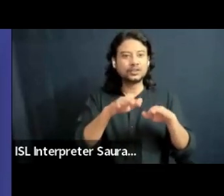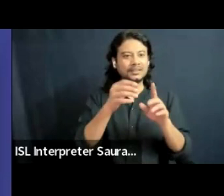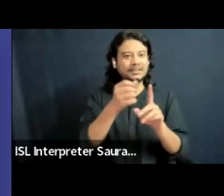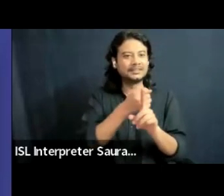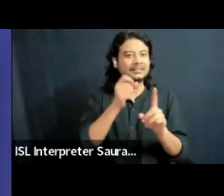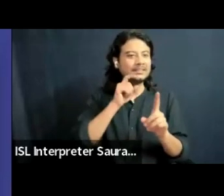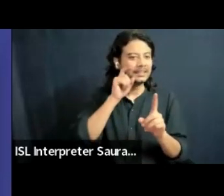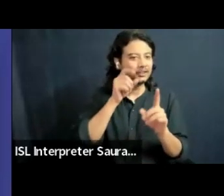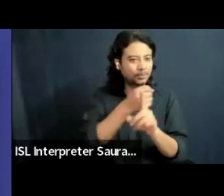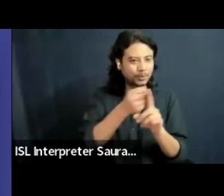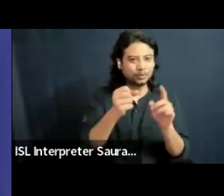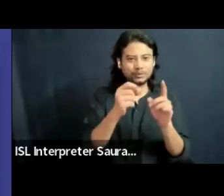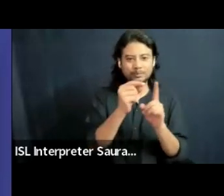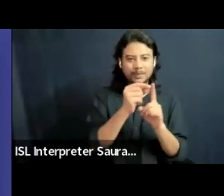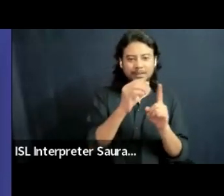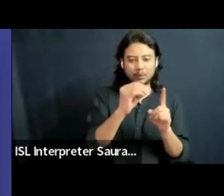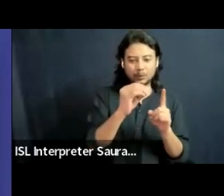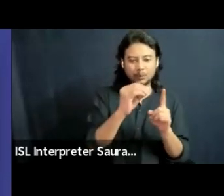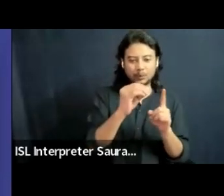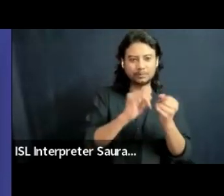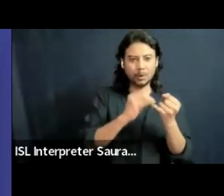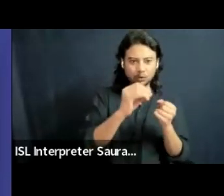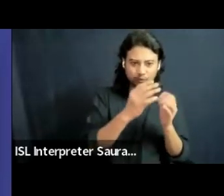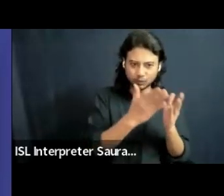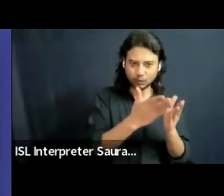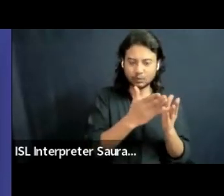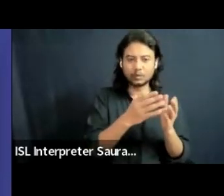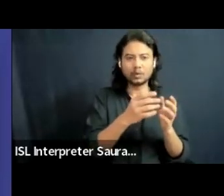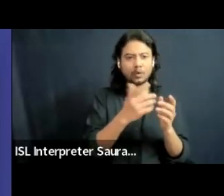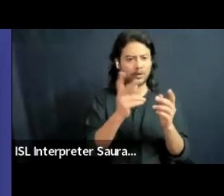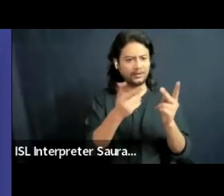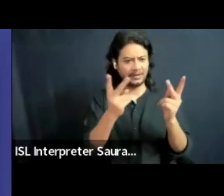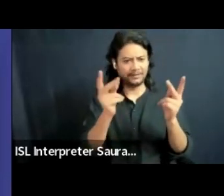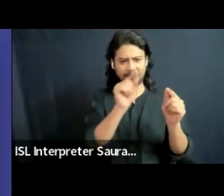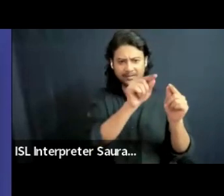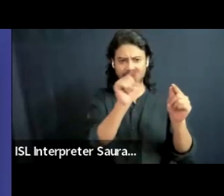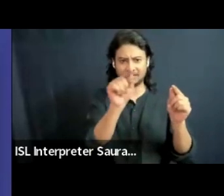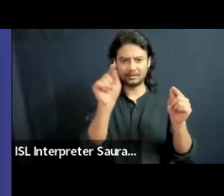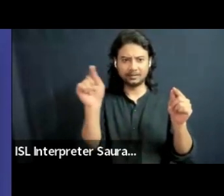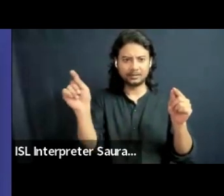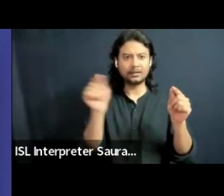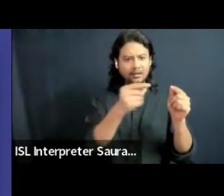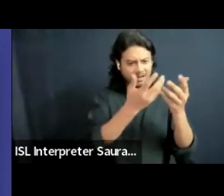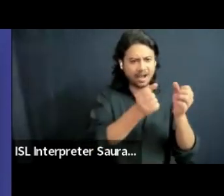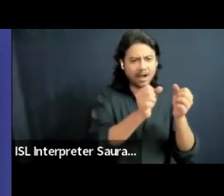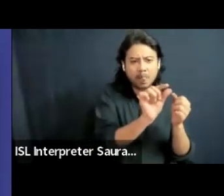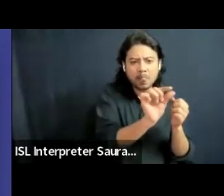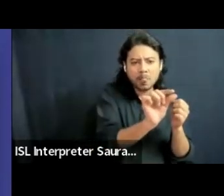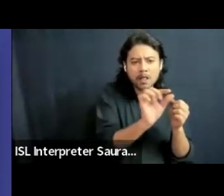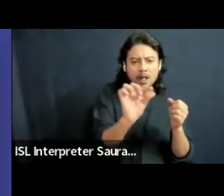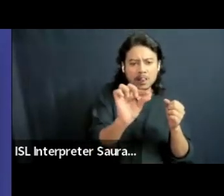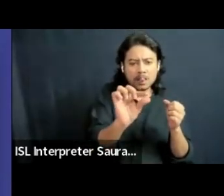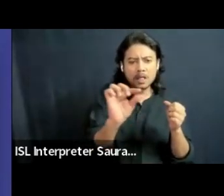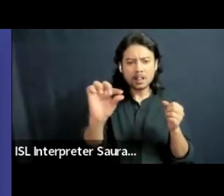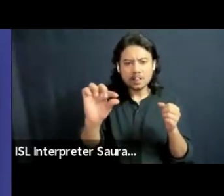with disabilities, but you have to sit and look, the thinking on children with disabilities remains very